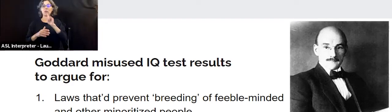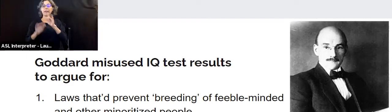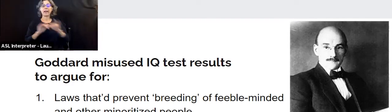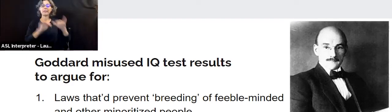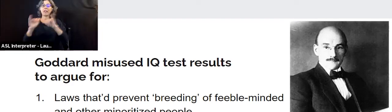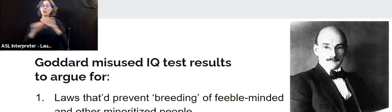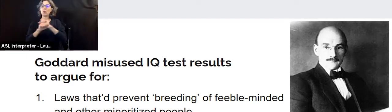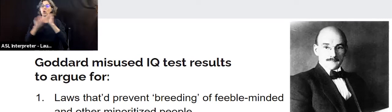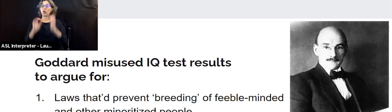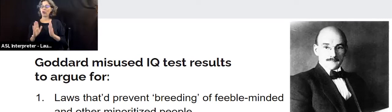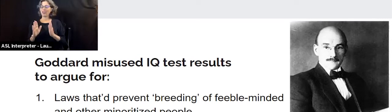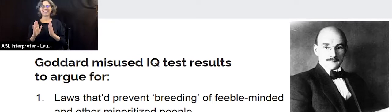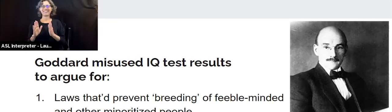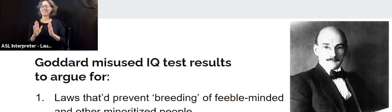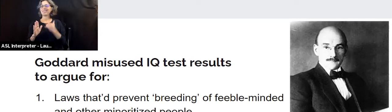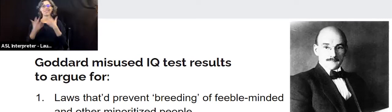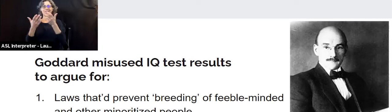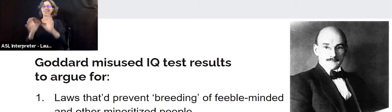worker were not desired.